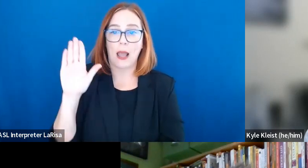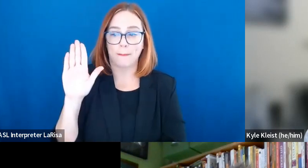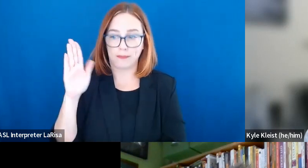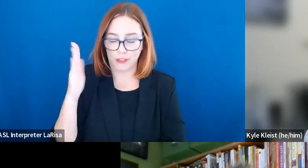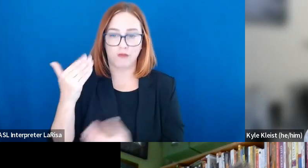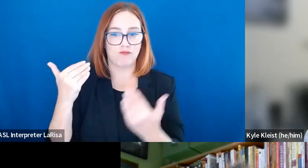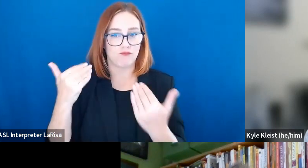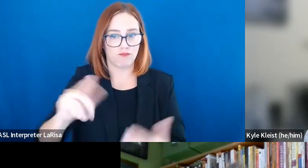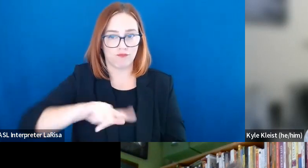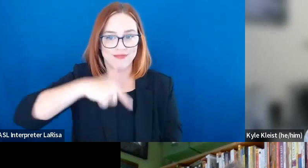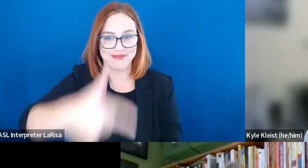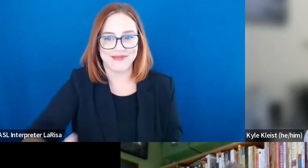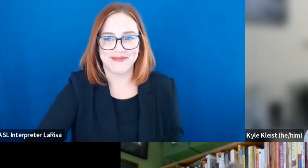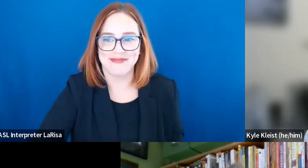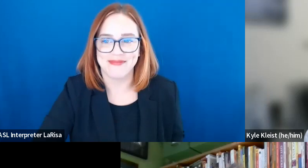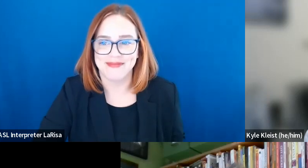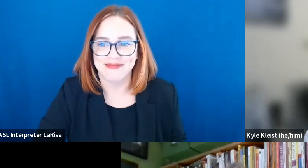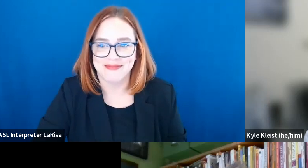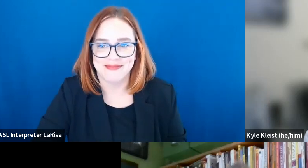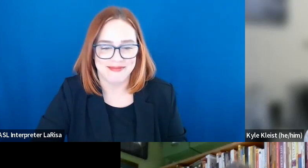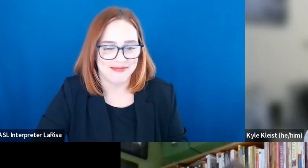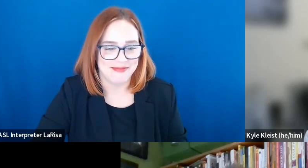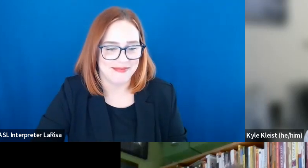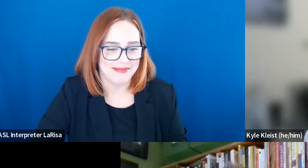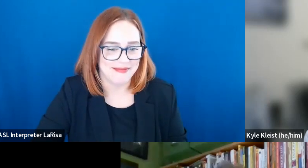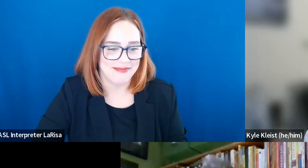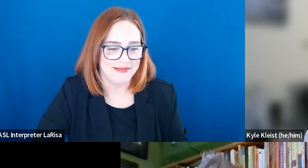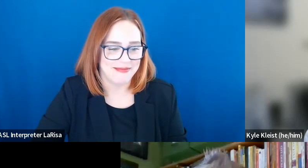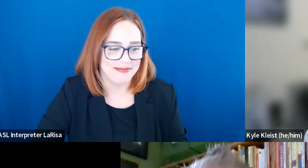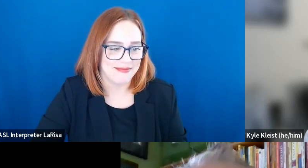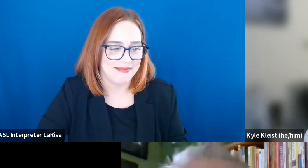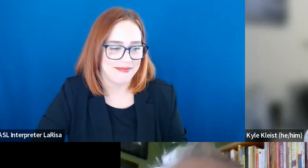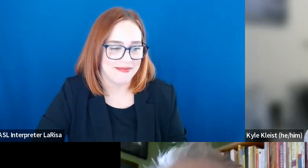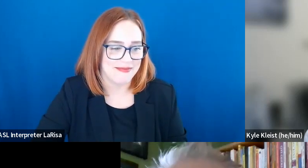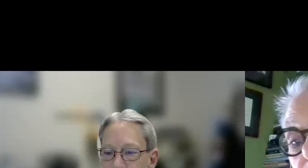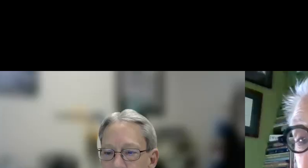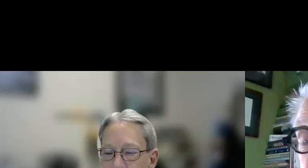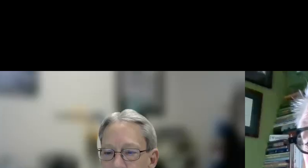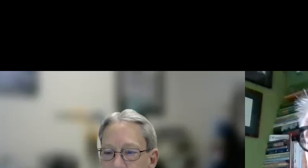ready, Joelle. Thank you. Thank you, Arias.